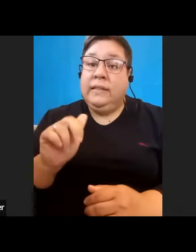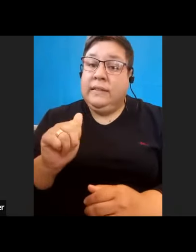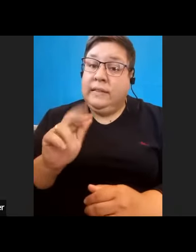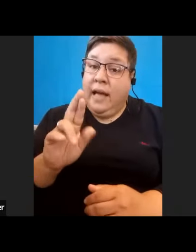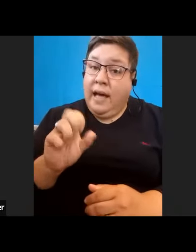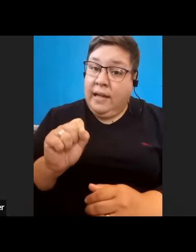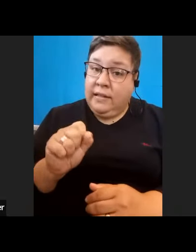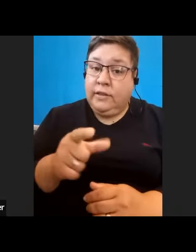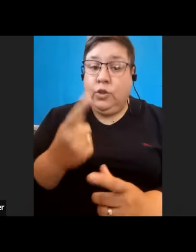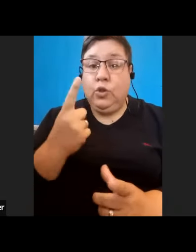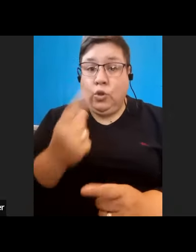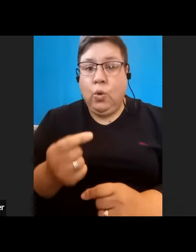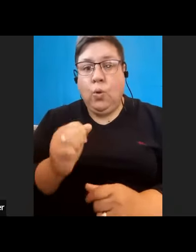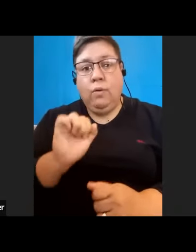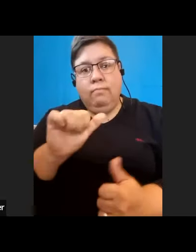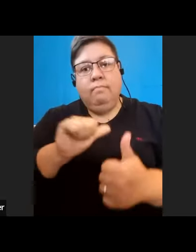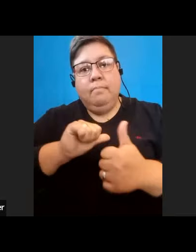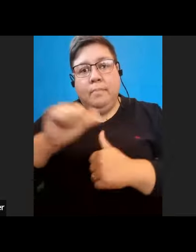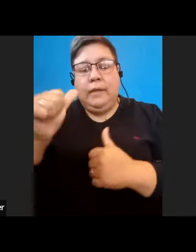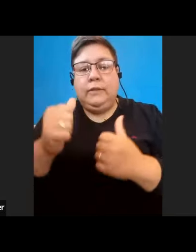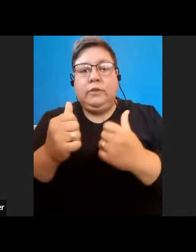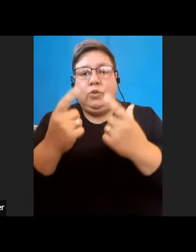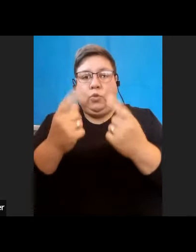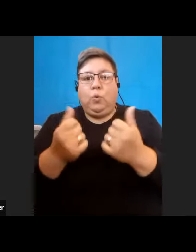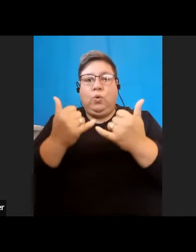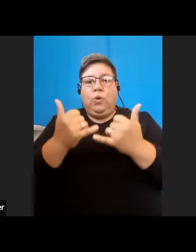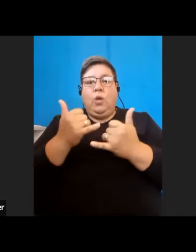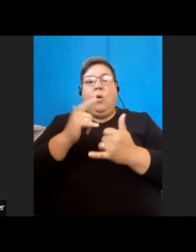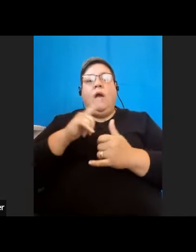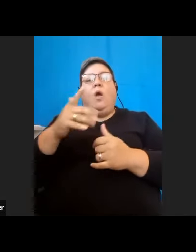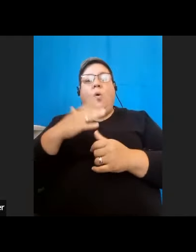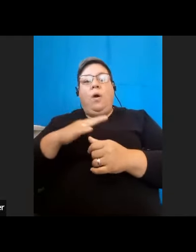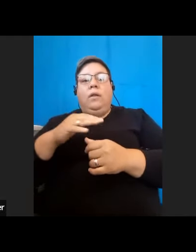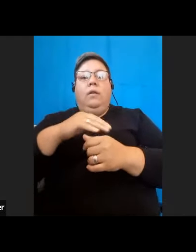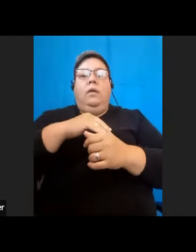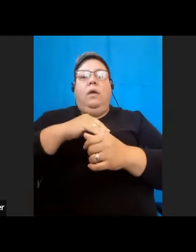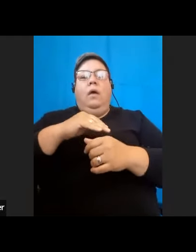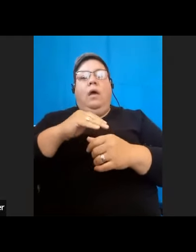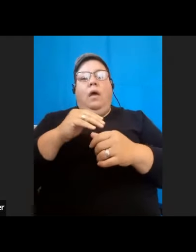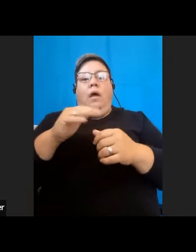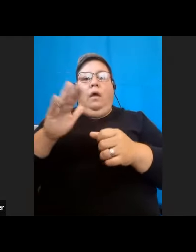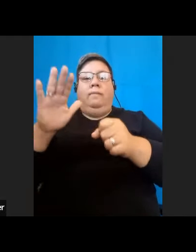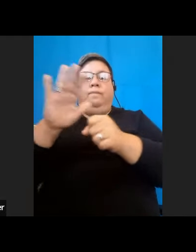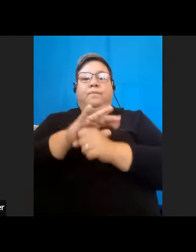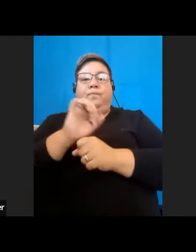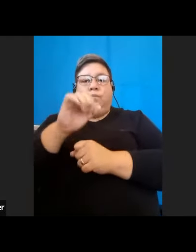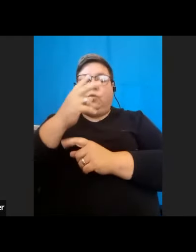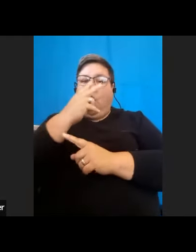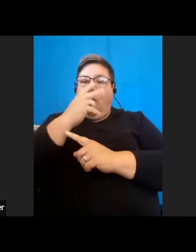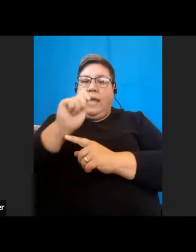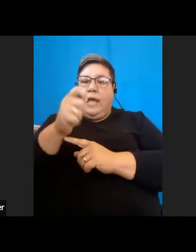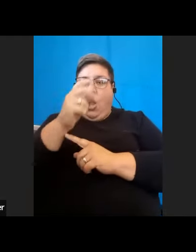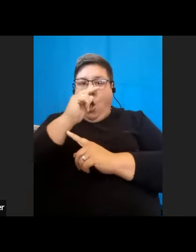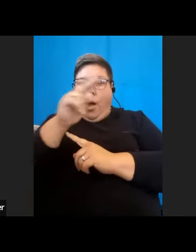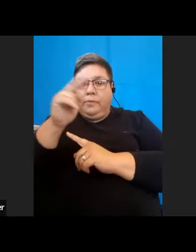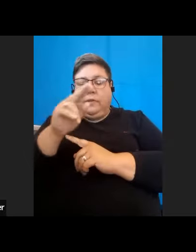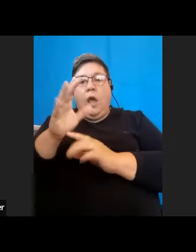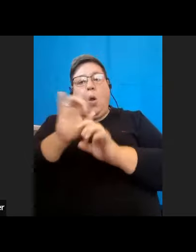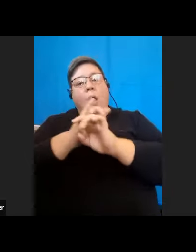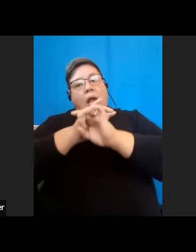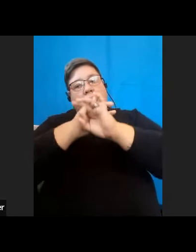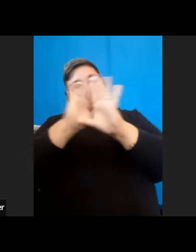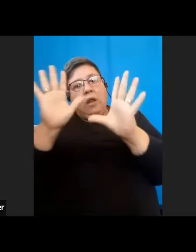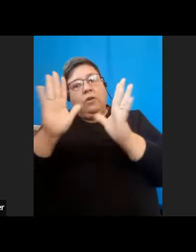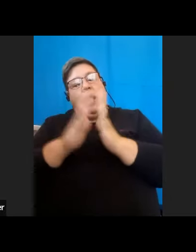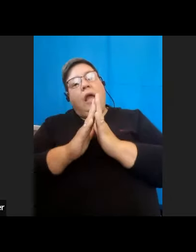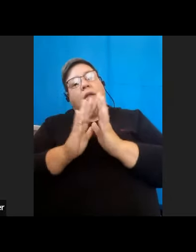doing what we are doing today because we want to fulfill one of our key objectives, which is to providing clarity and certainty